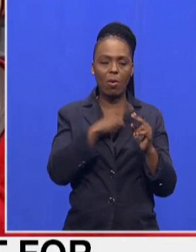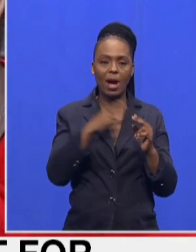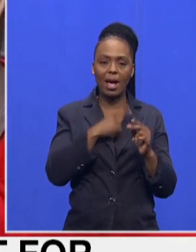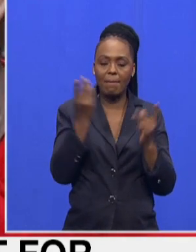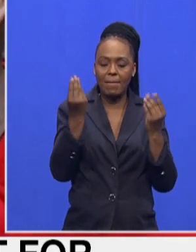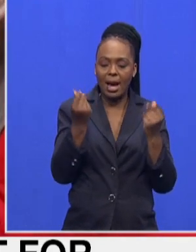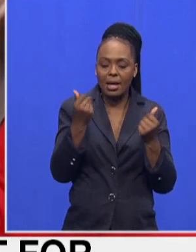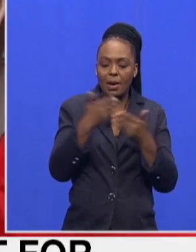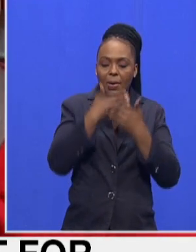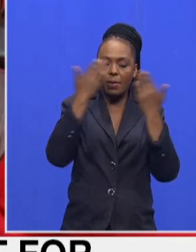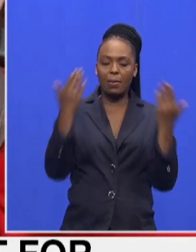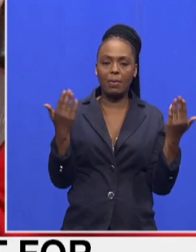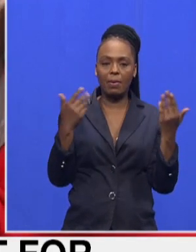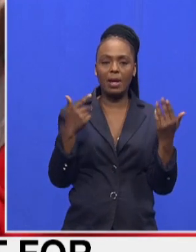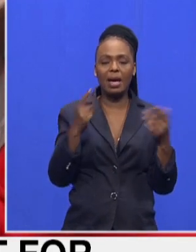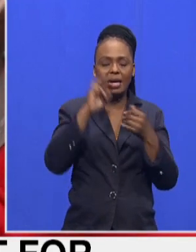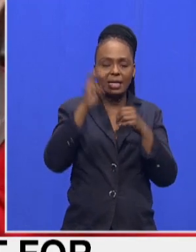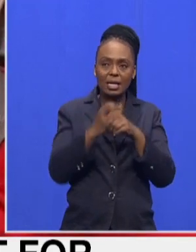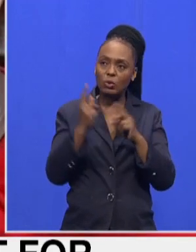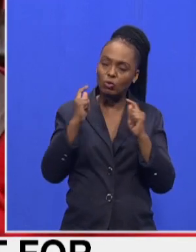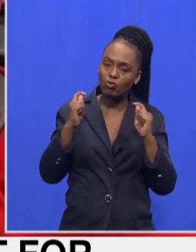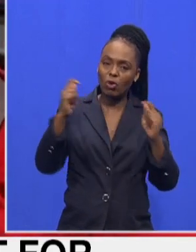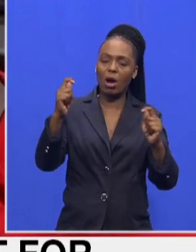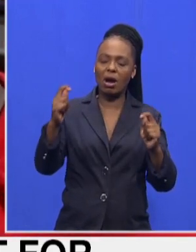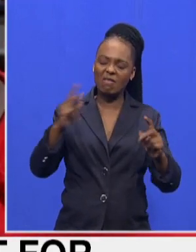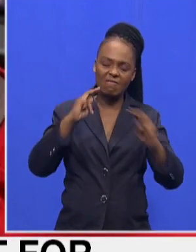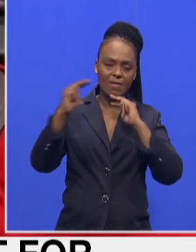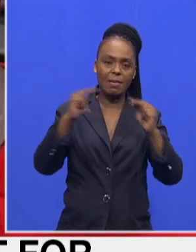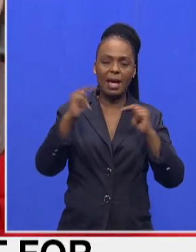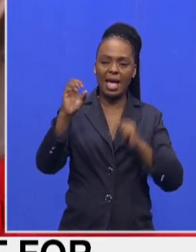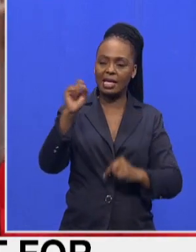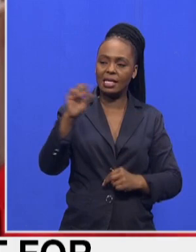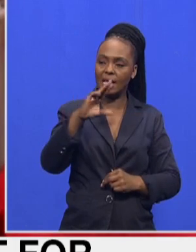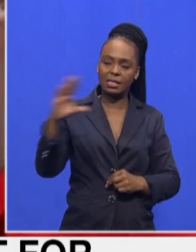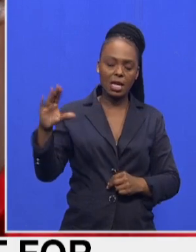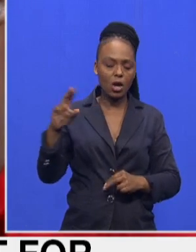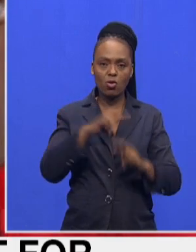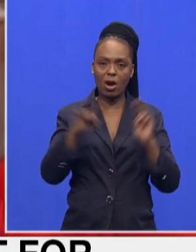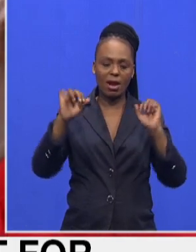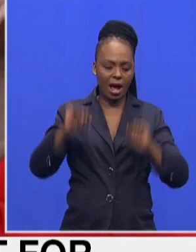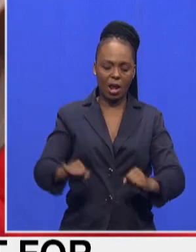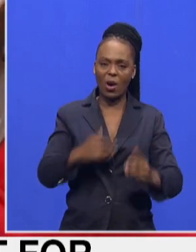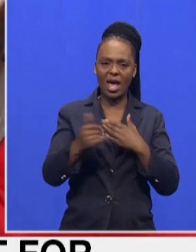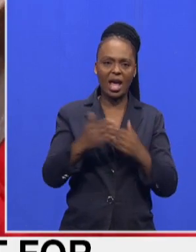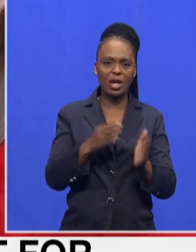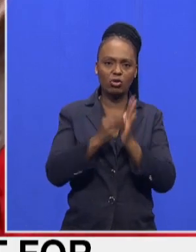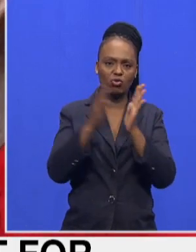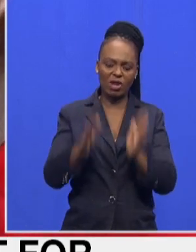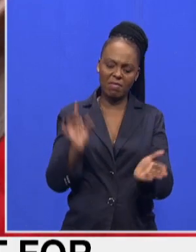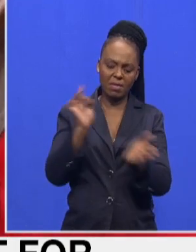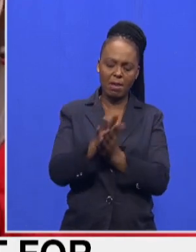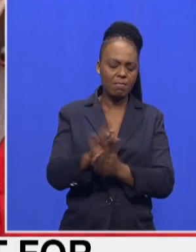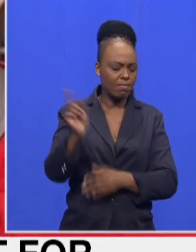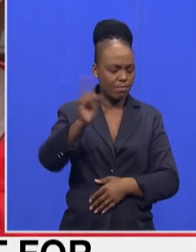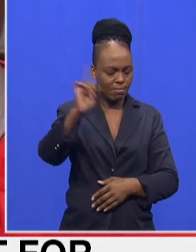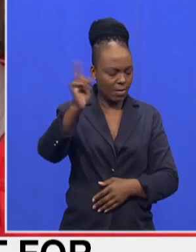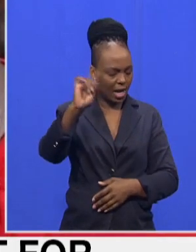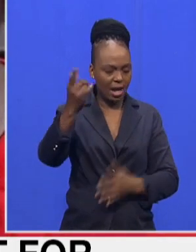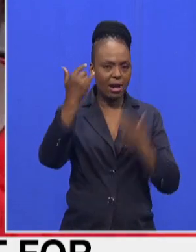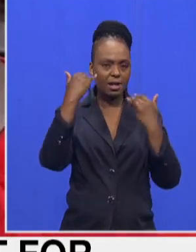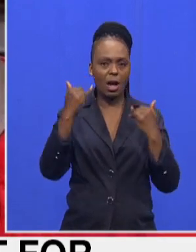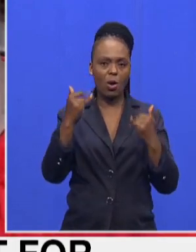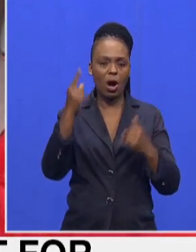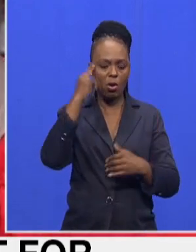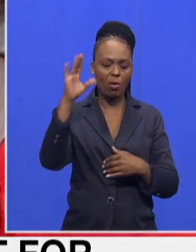been able to negotiate and stand firm as the SRC that we're not going to let any student be left behind. We unwavered and were able to secure accommodation